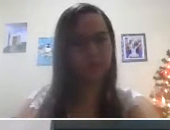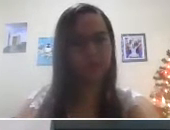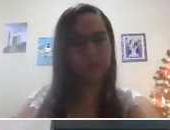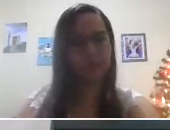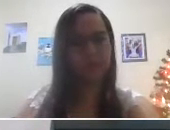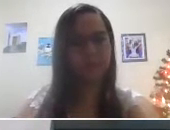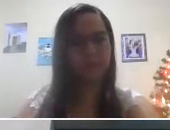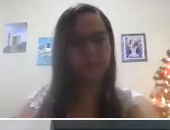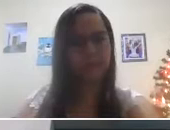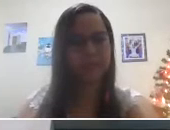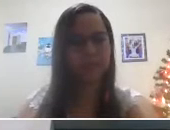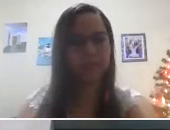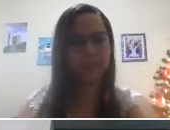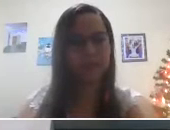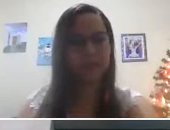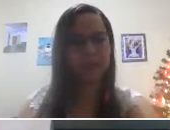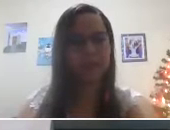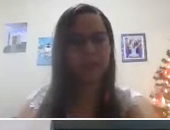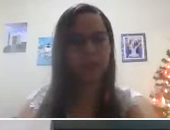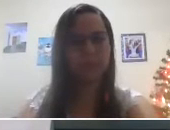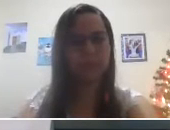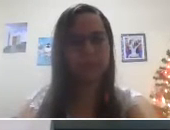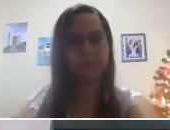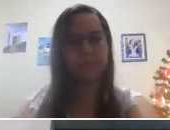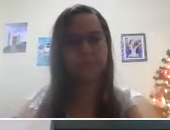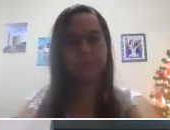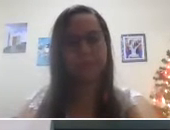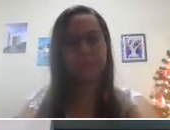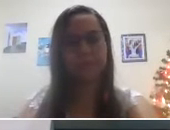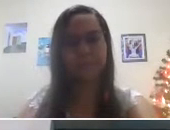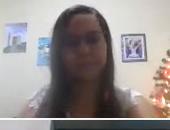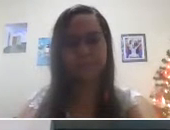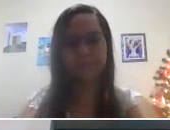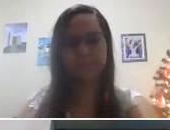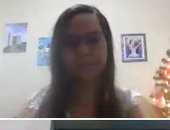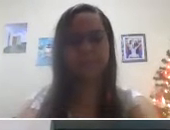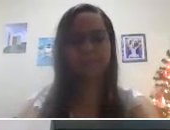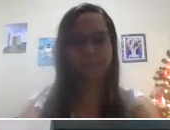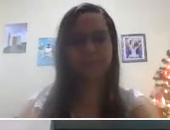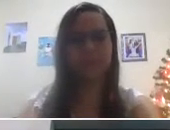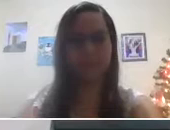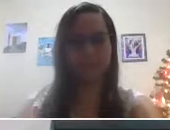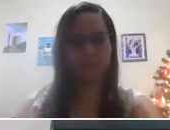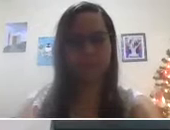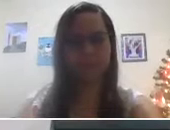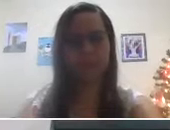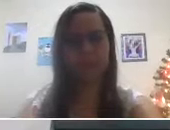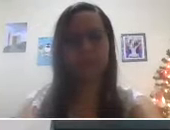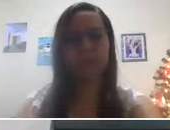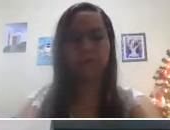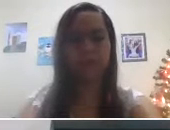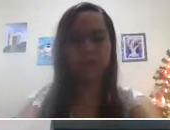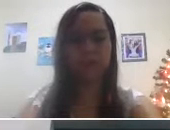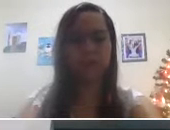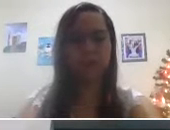Very good. Next one, my sister's hair is medium length. How long is her hair?